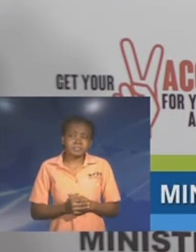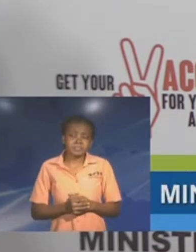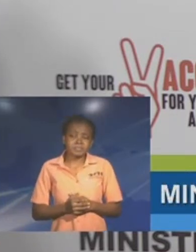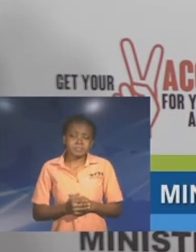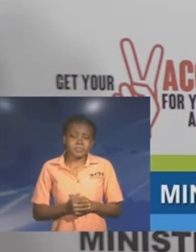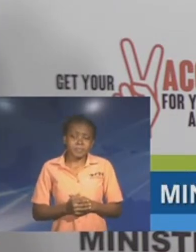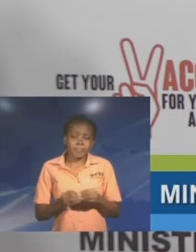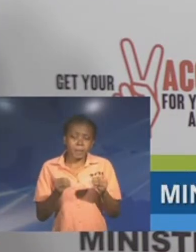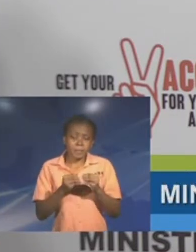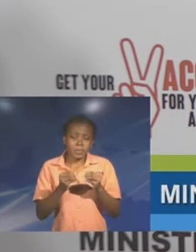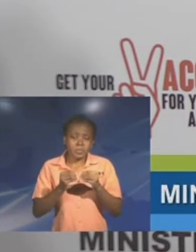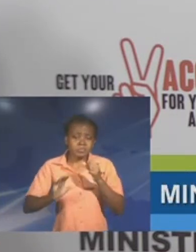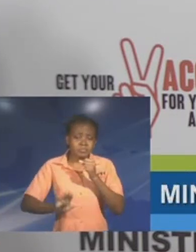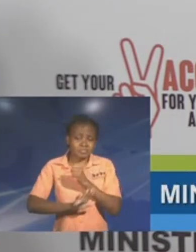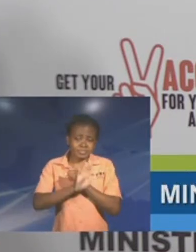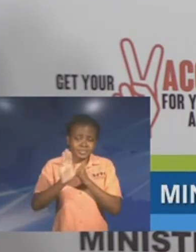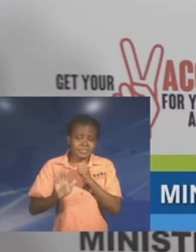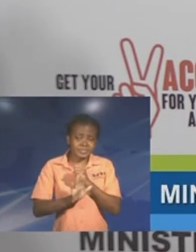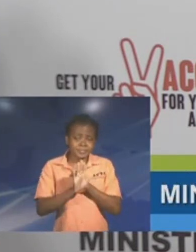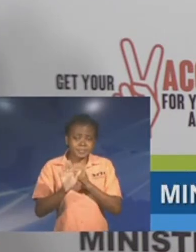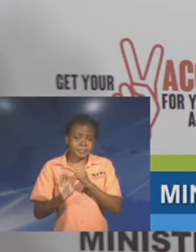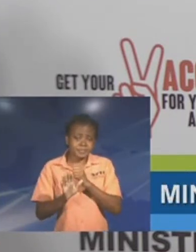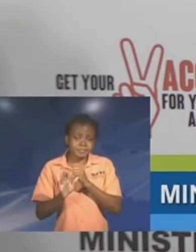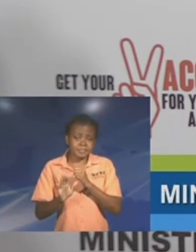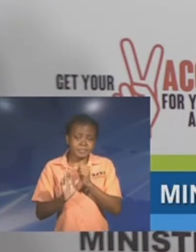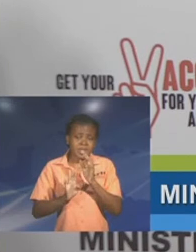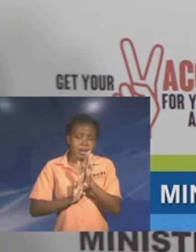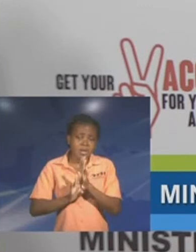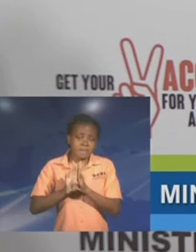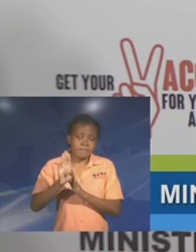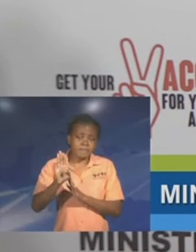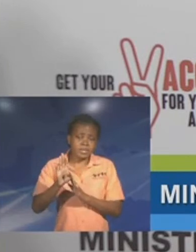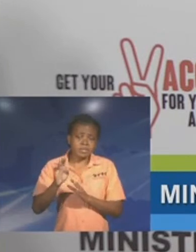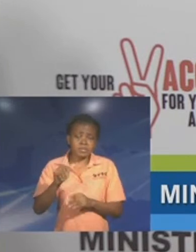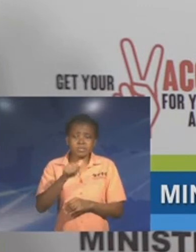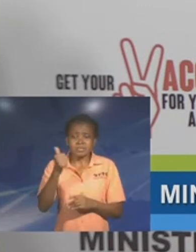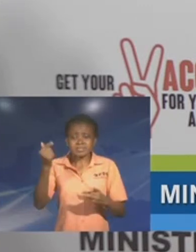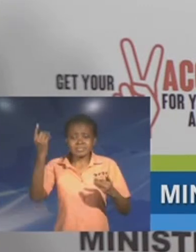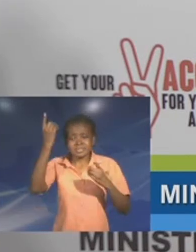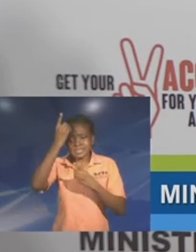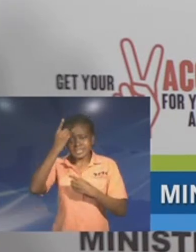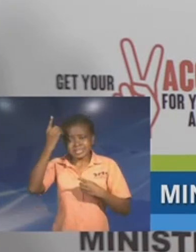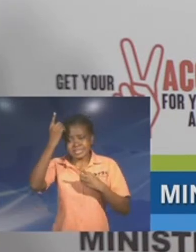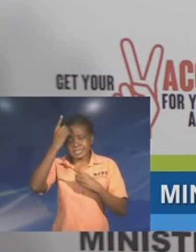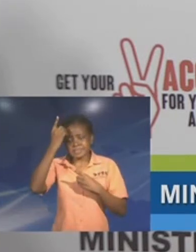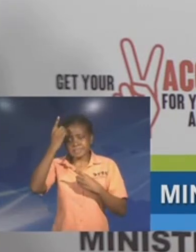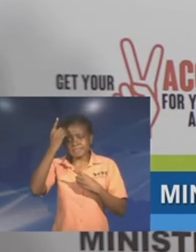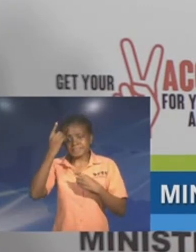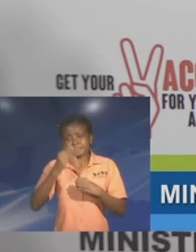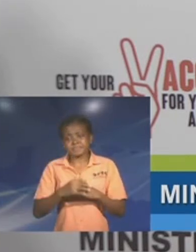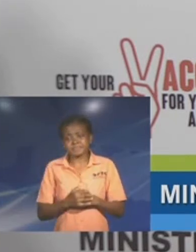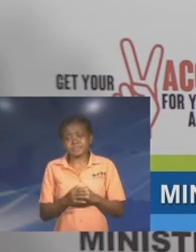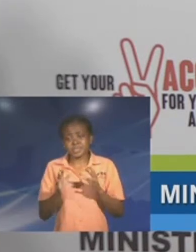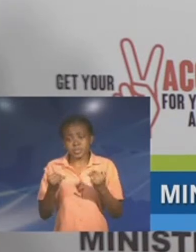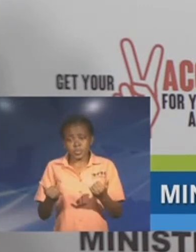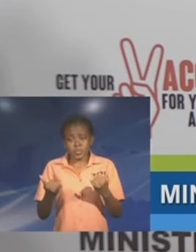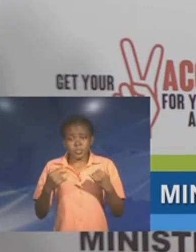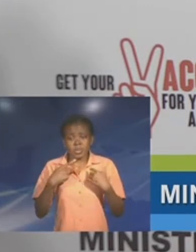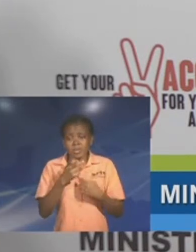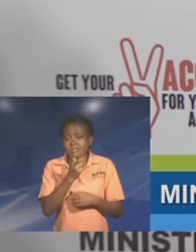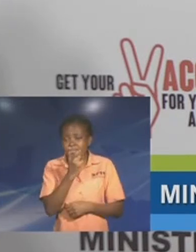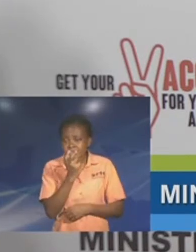terms of development of severe disease, and especially in that vulnerable group where you have persons with asthma,